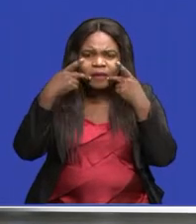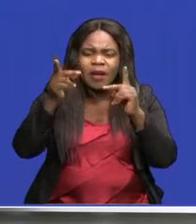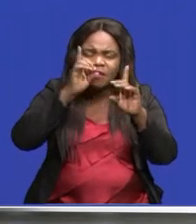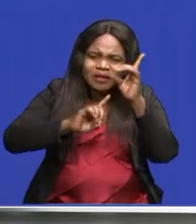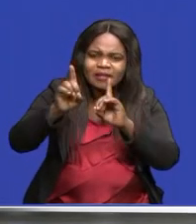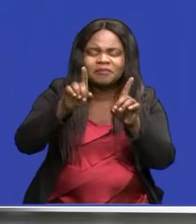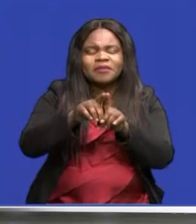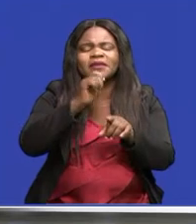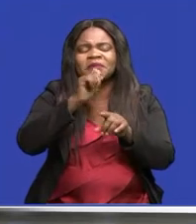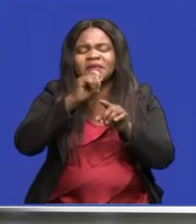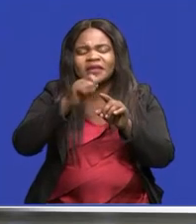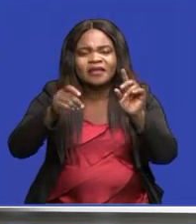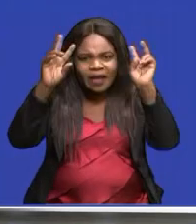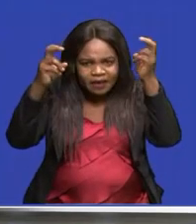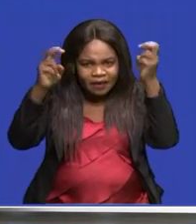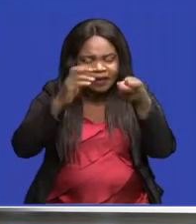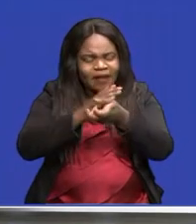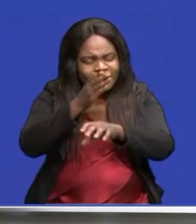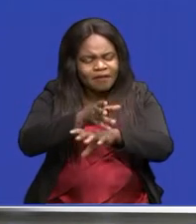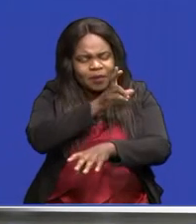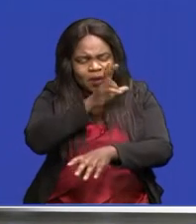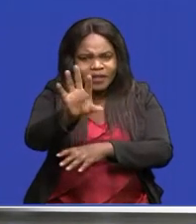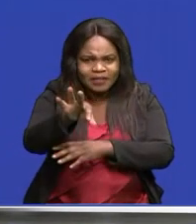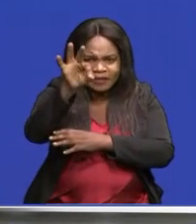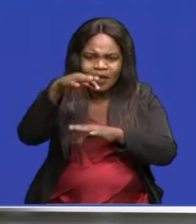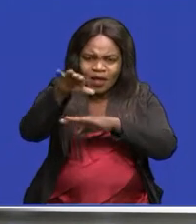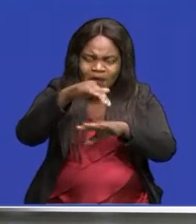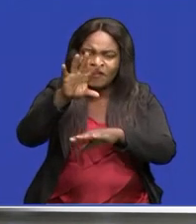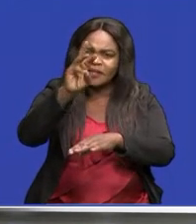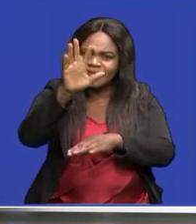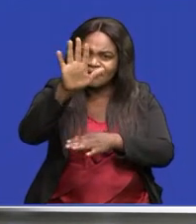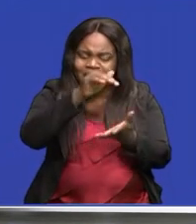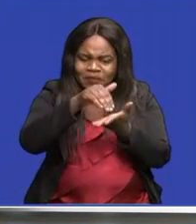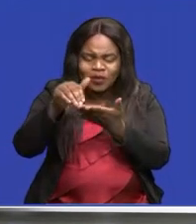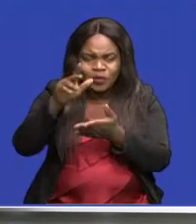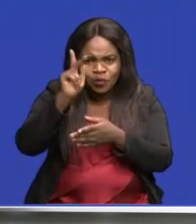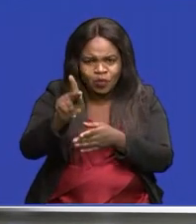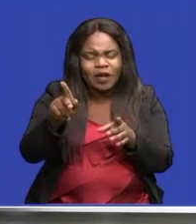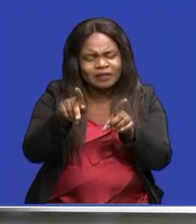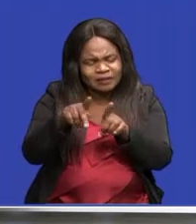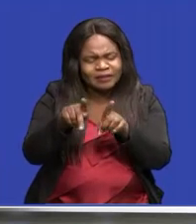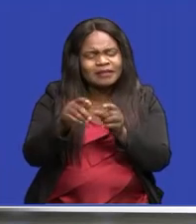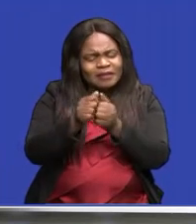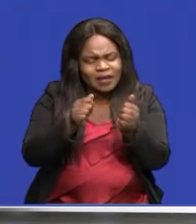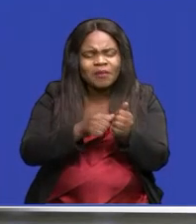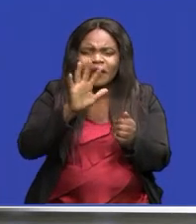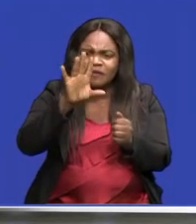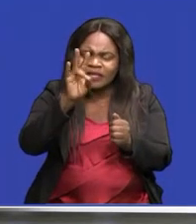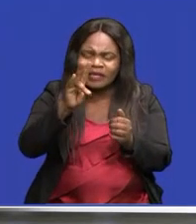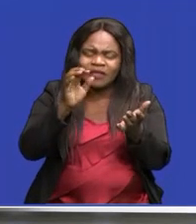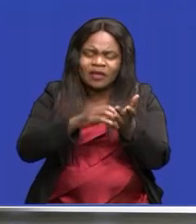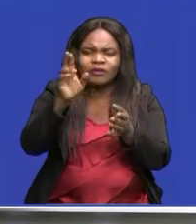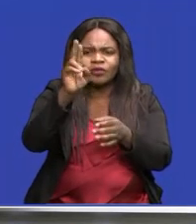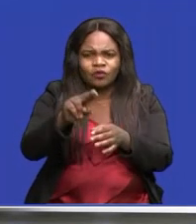debate and media headlines after police allegedly discovered over 65 million kwacha and about